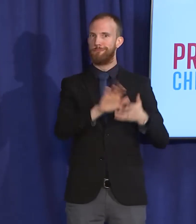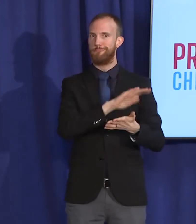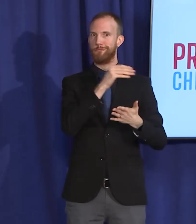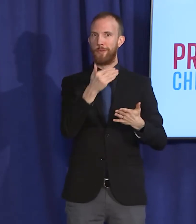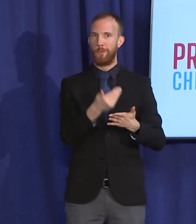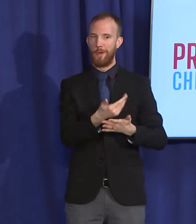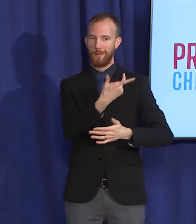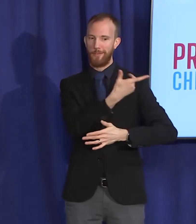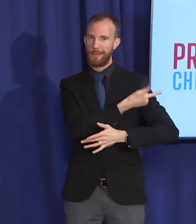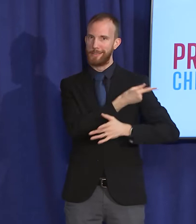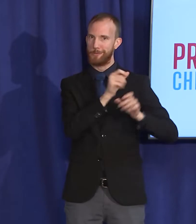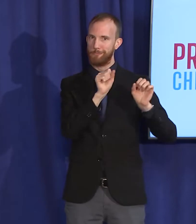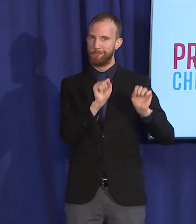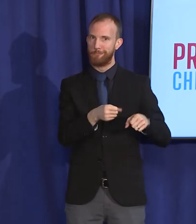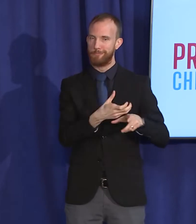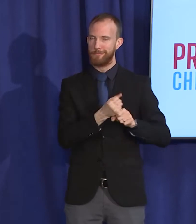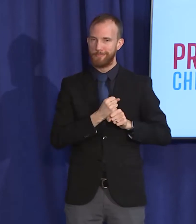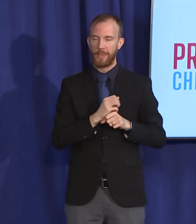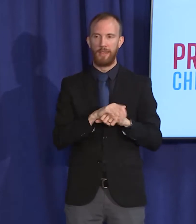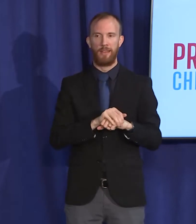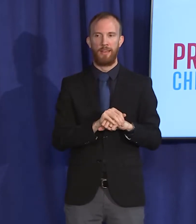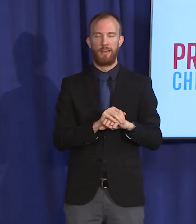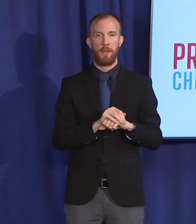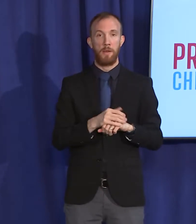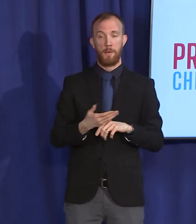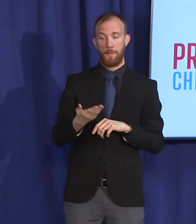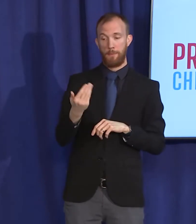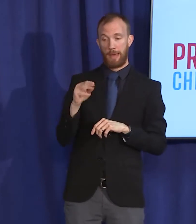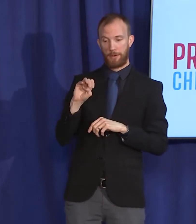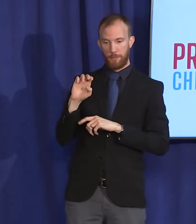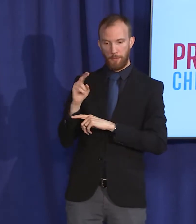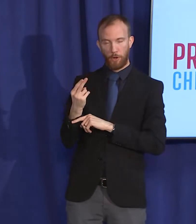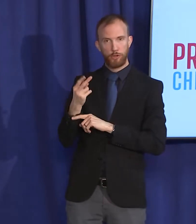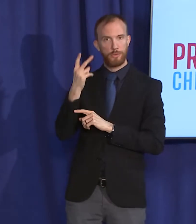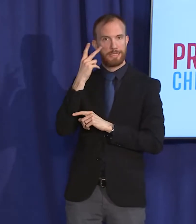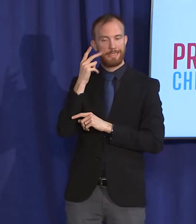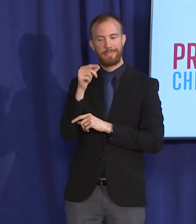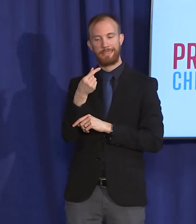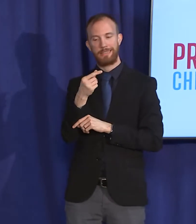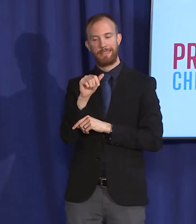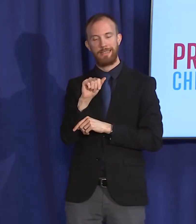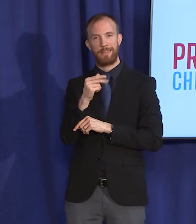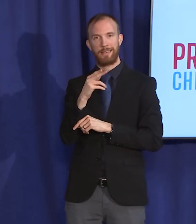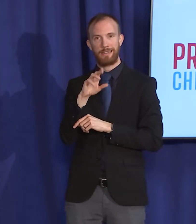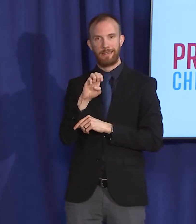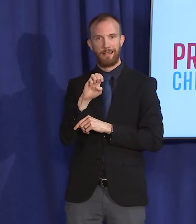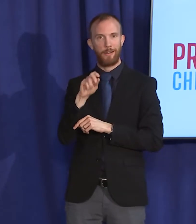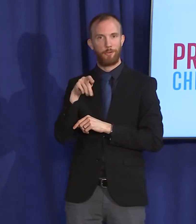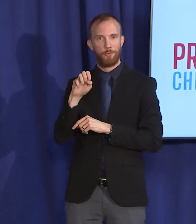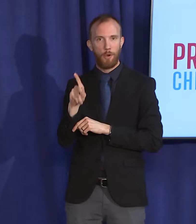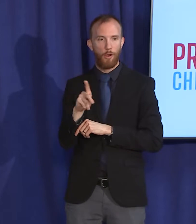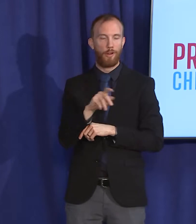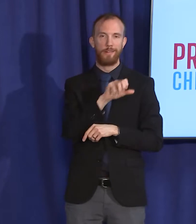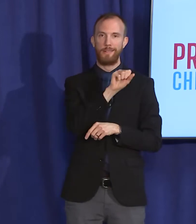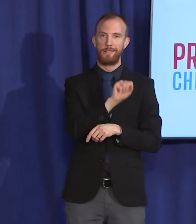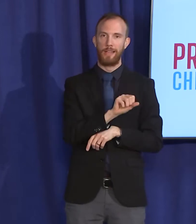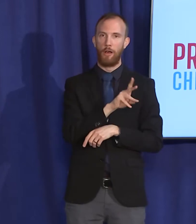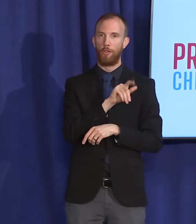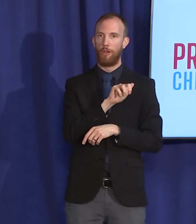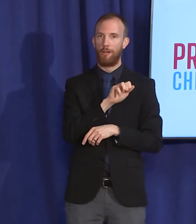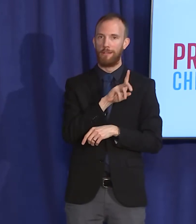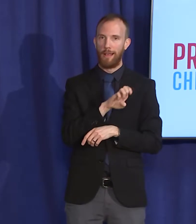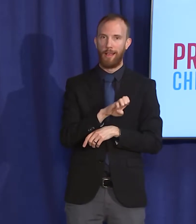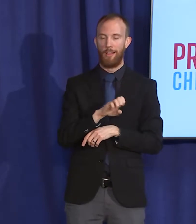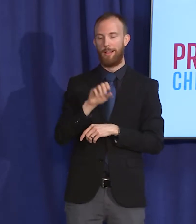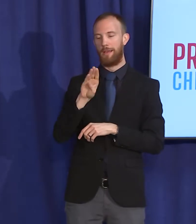city. When comparing coverage from the beginning of March, communities like Gage Park, South Lawndale, Belmont Cragen, and